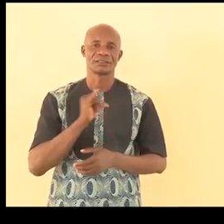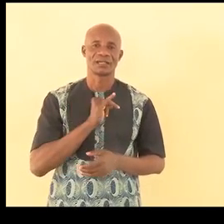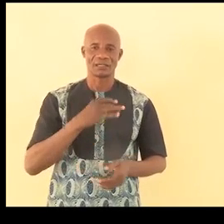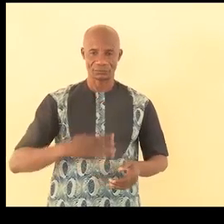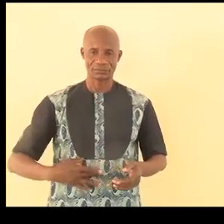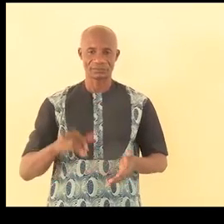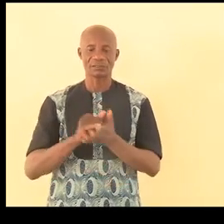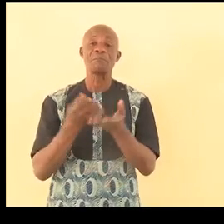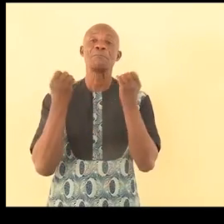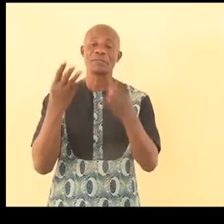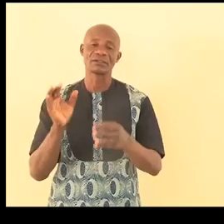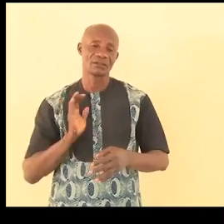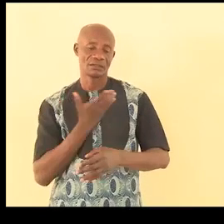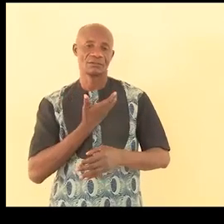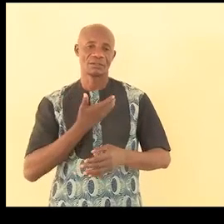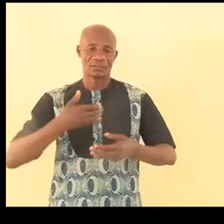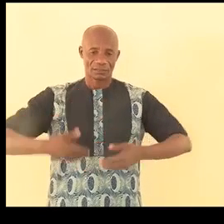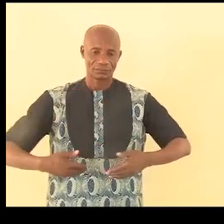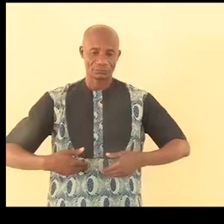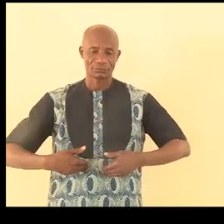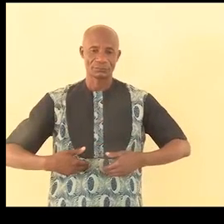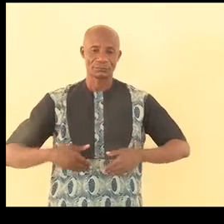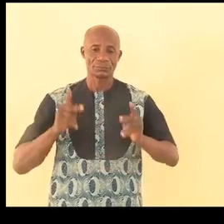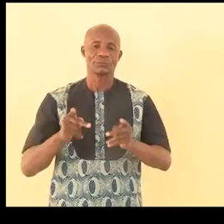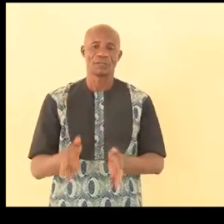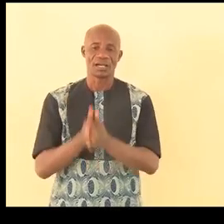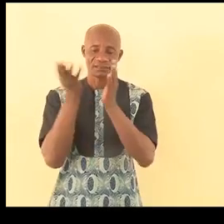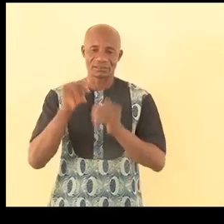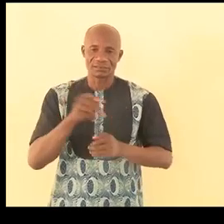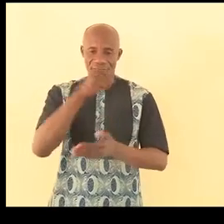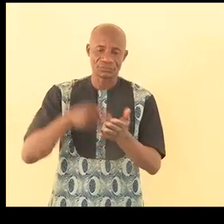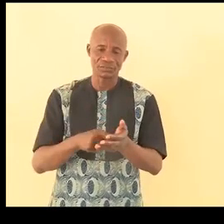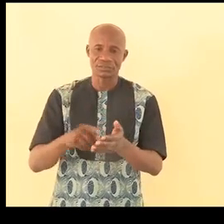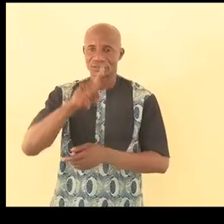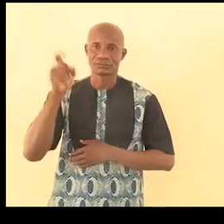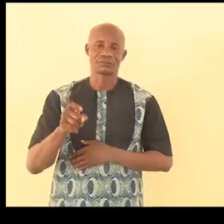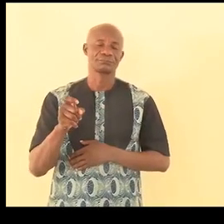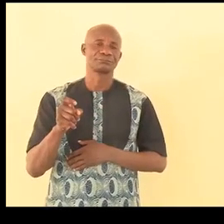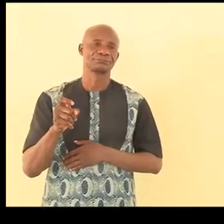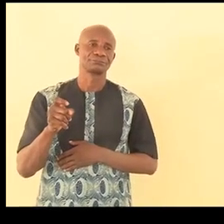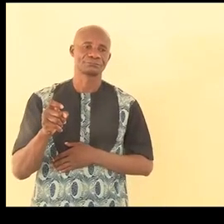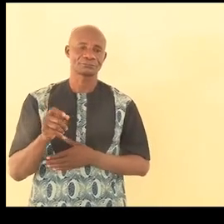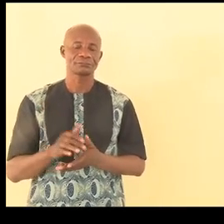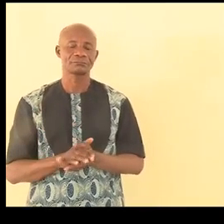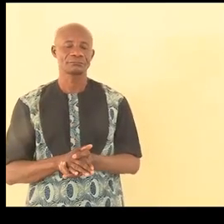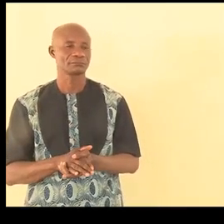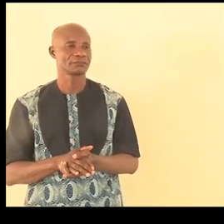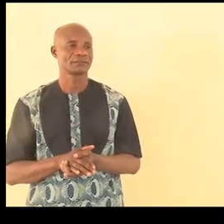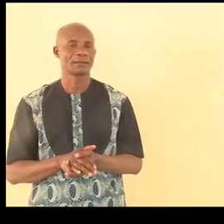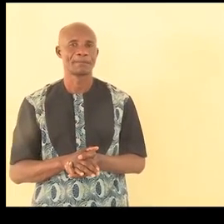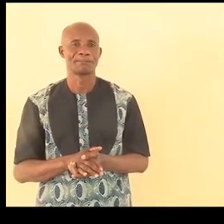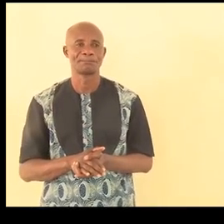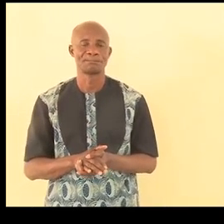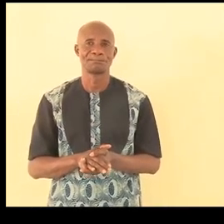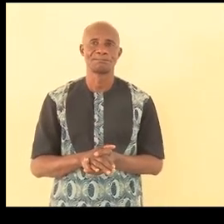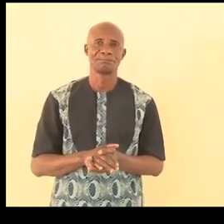I wish that many of our young people would ask themselves this question. Because the easy way is not necessarily the right